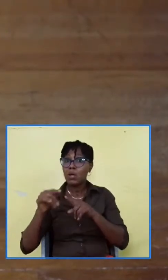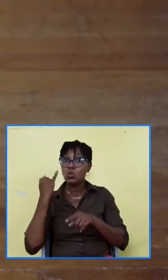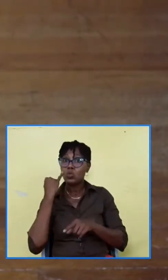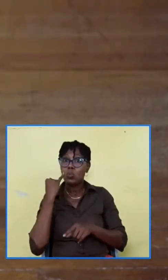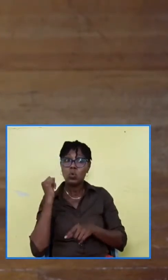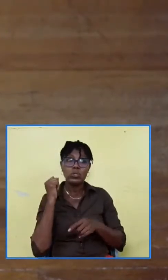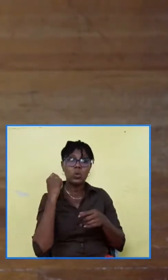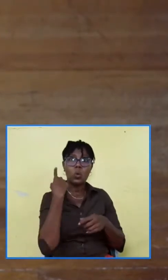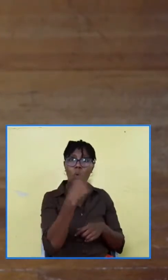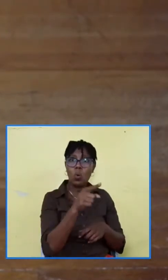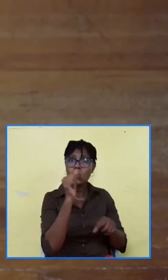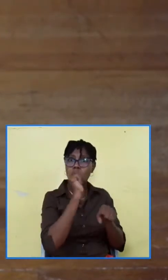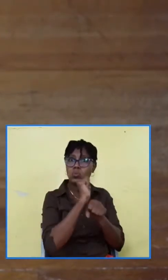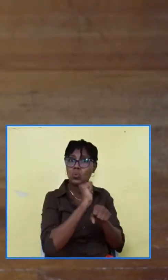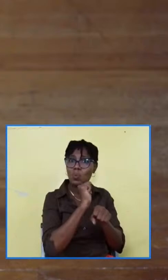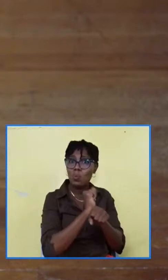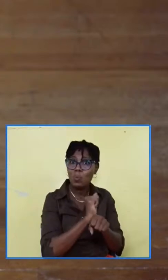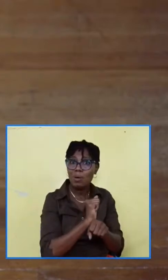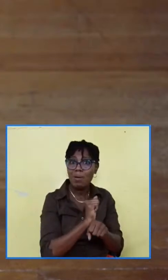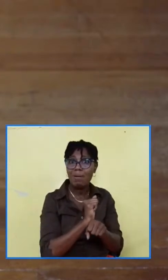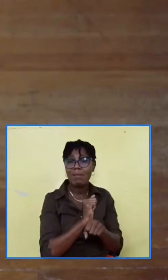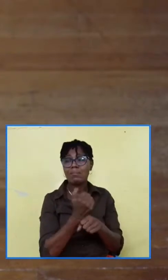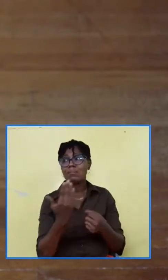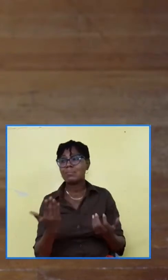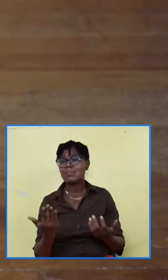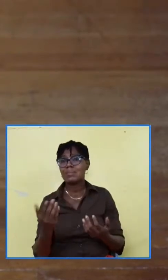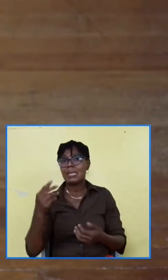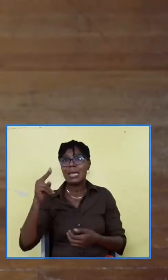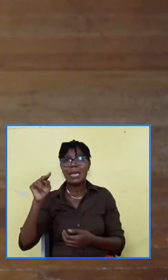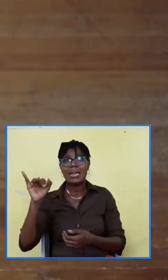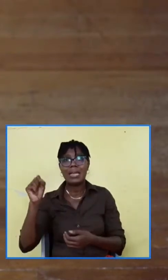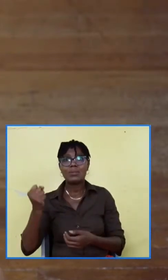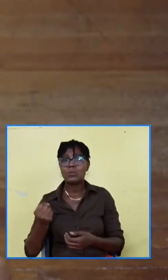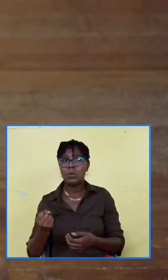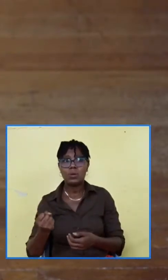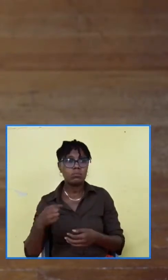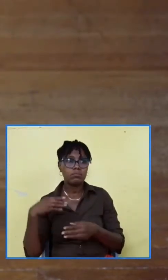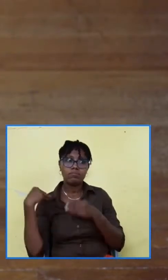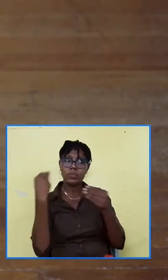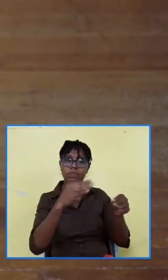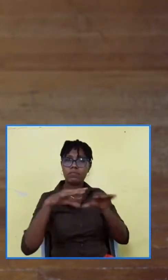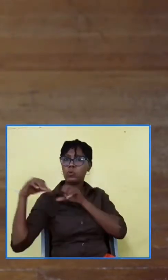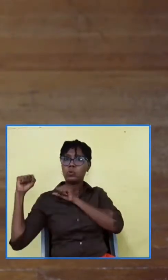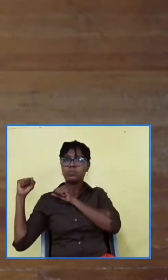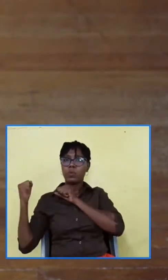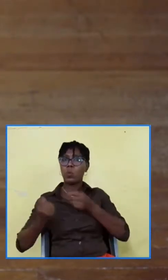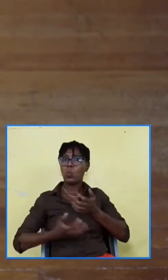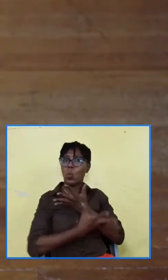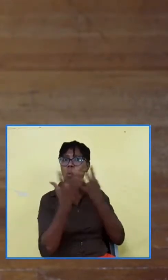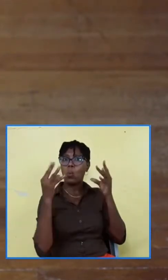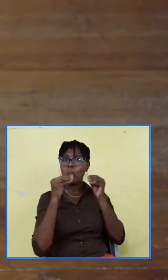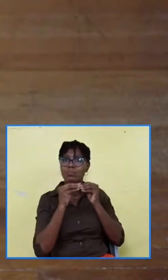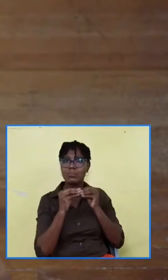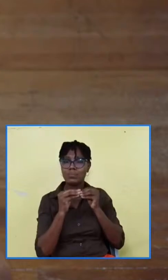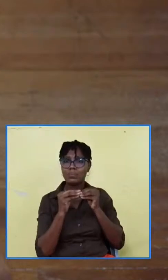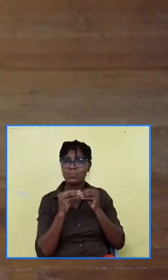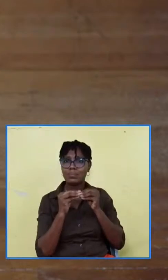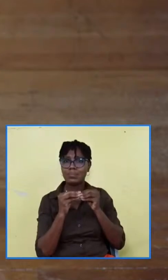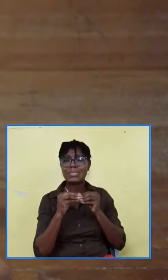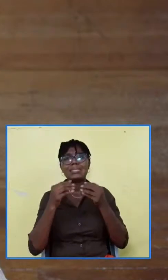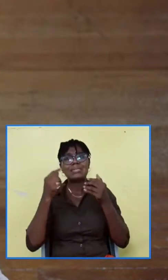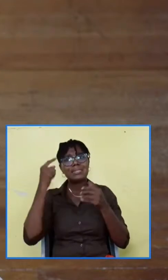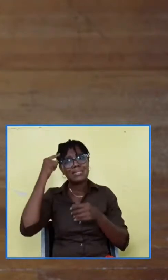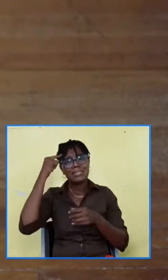found out, they would cut him off totally from the benefit. So I think in today's age, he should be able